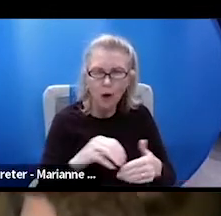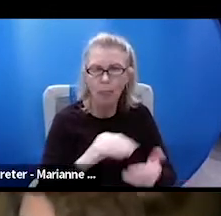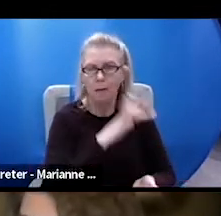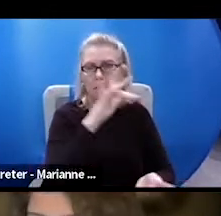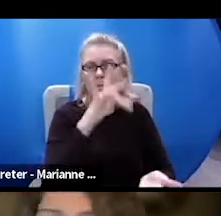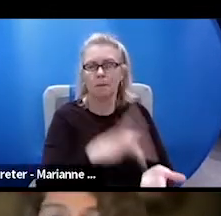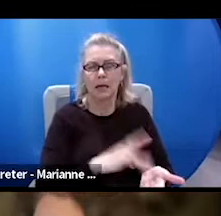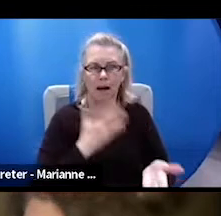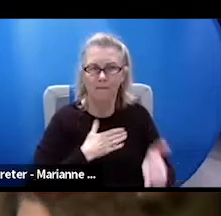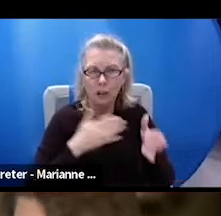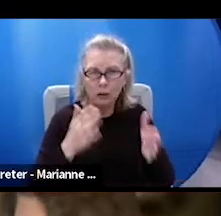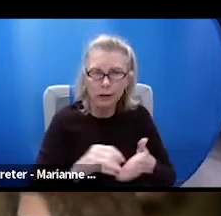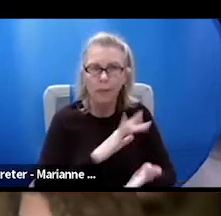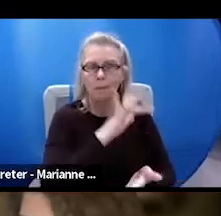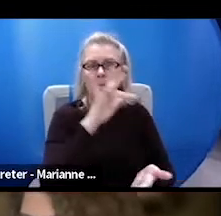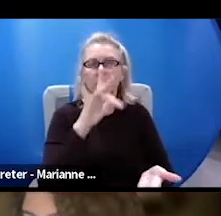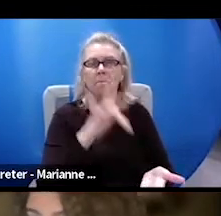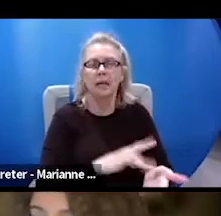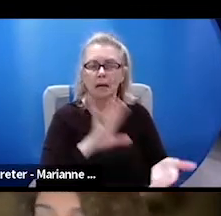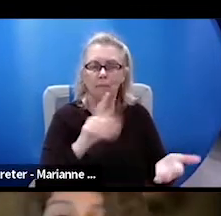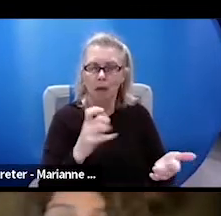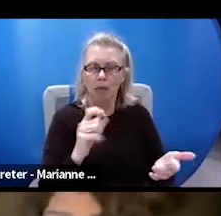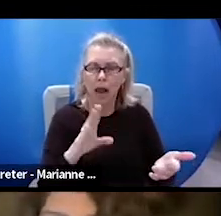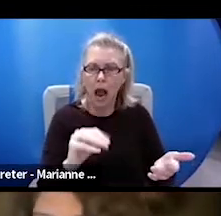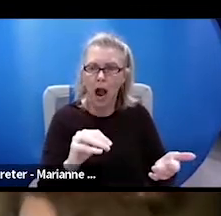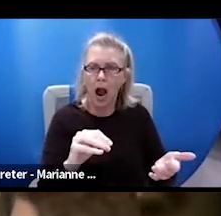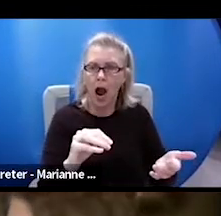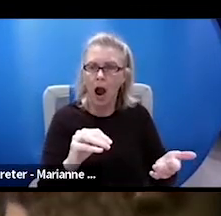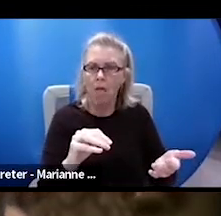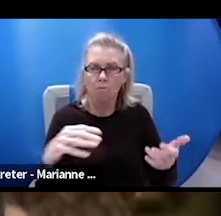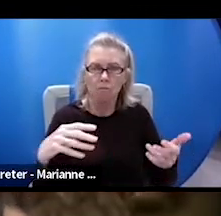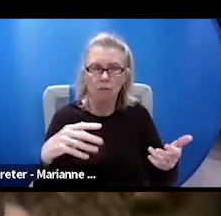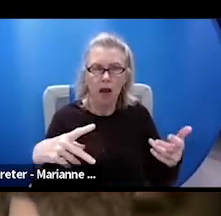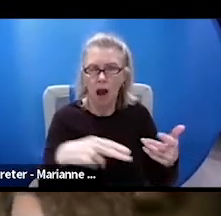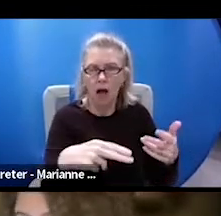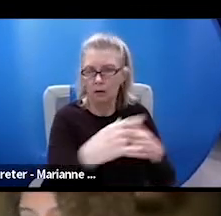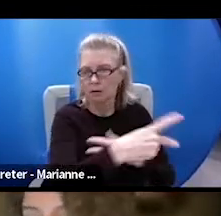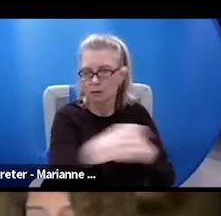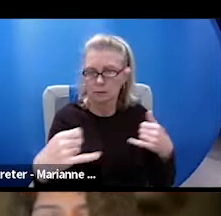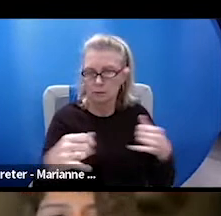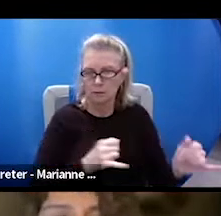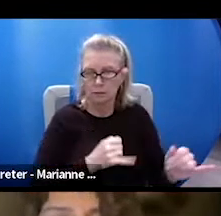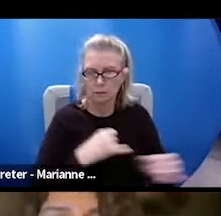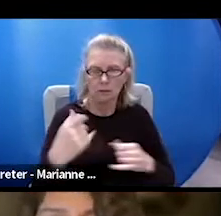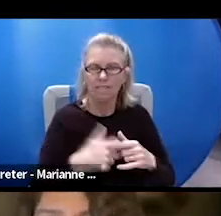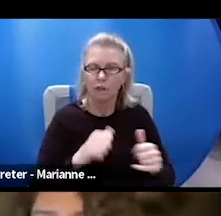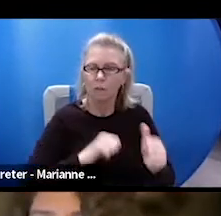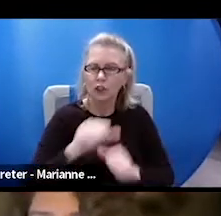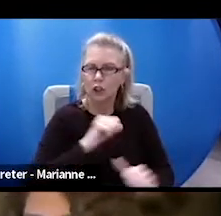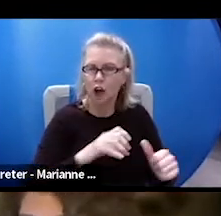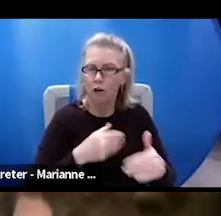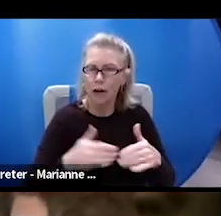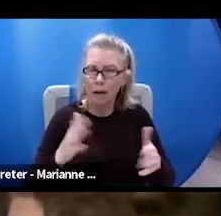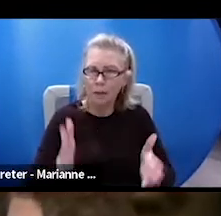the middle of Bethlehem, cutting us off from each other and our neighbors. Bethlehem today is surrounded